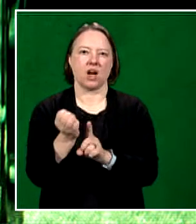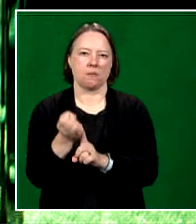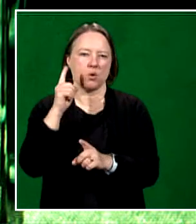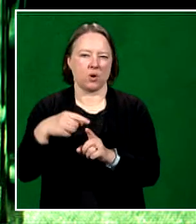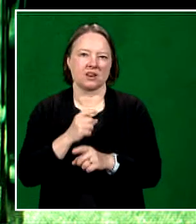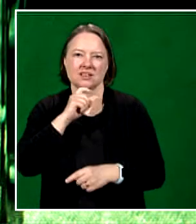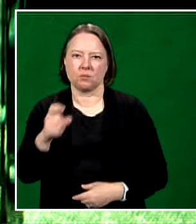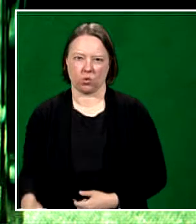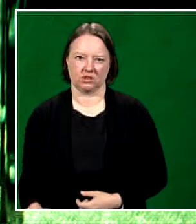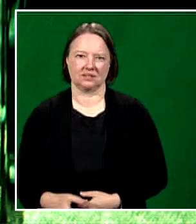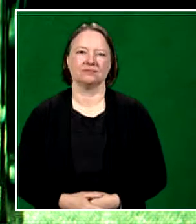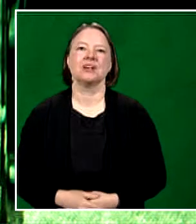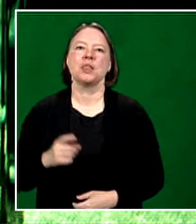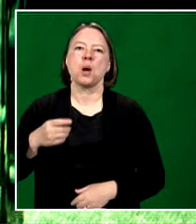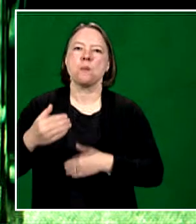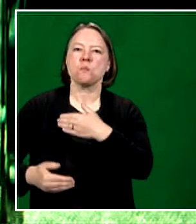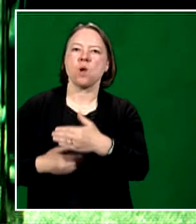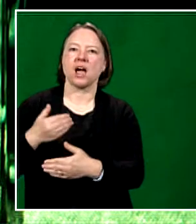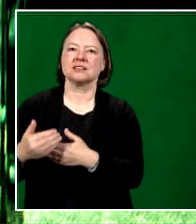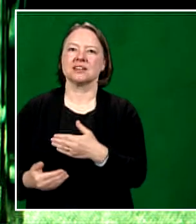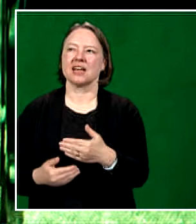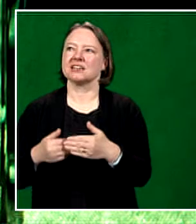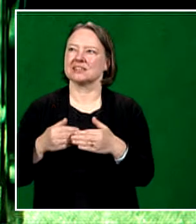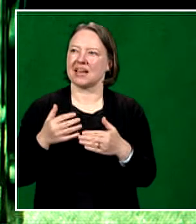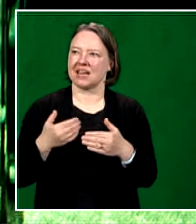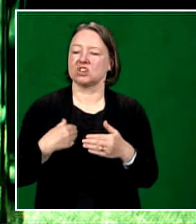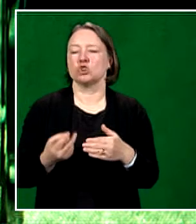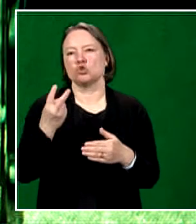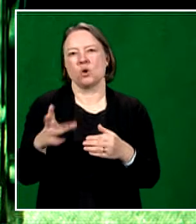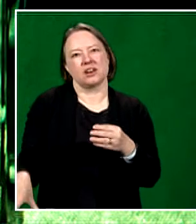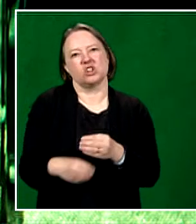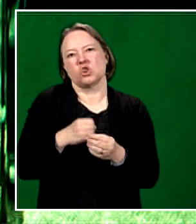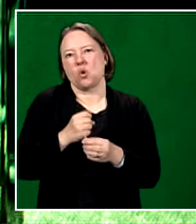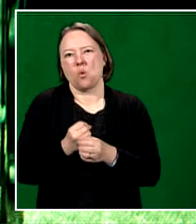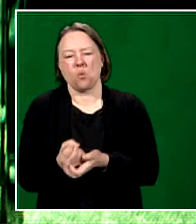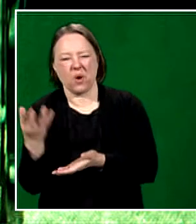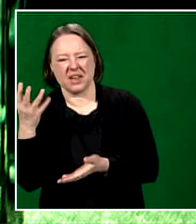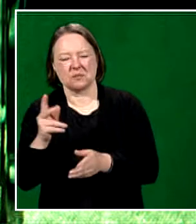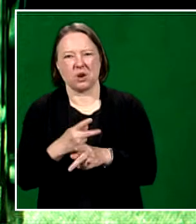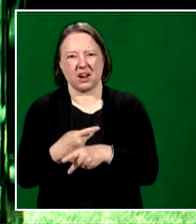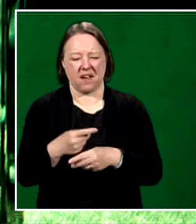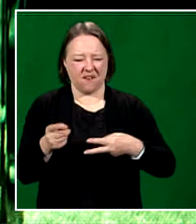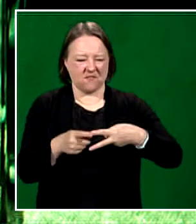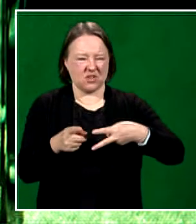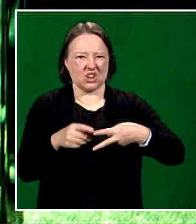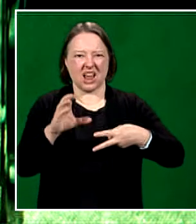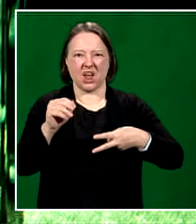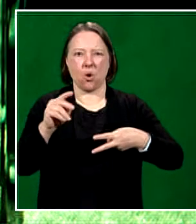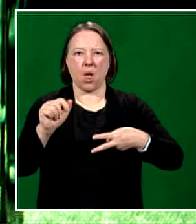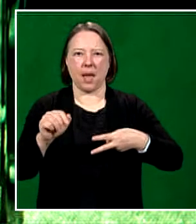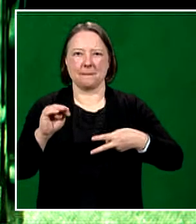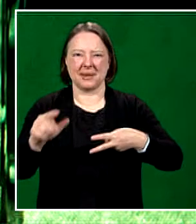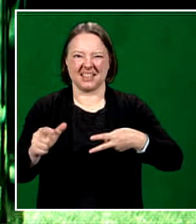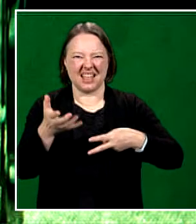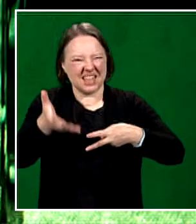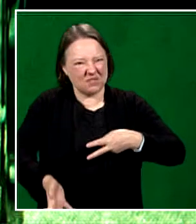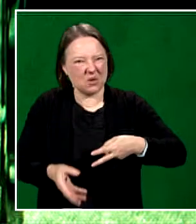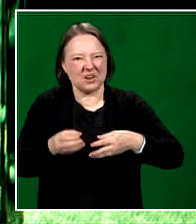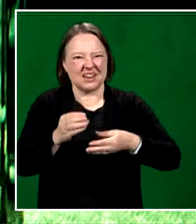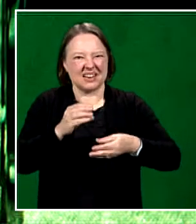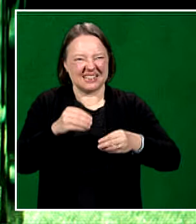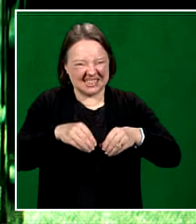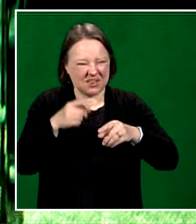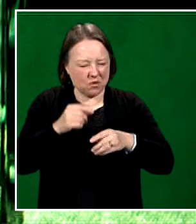disposal. The process stream also has two additional waste products. The first is canola meal, which is the leftover seed mush from pressing out the